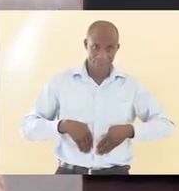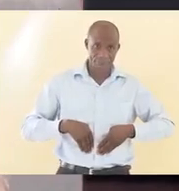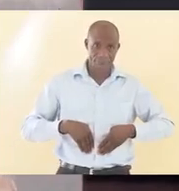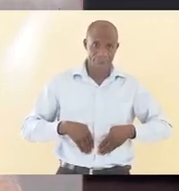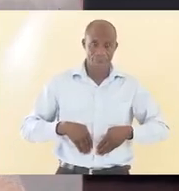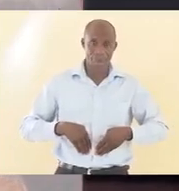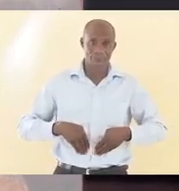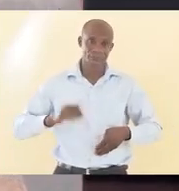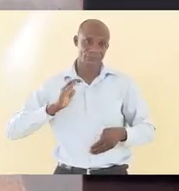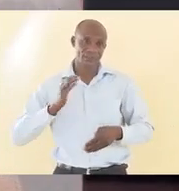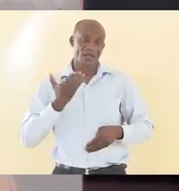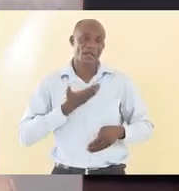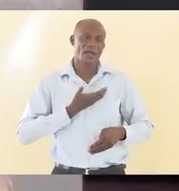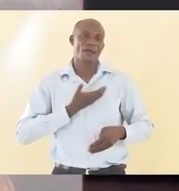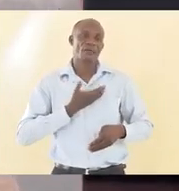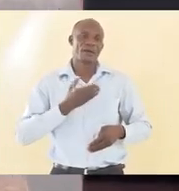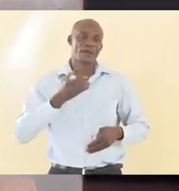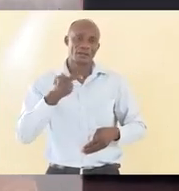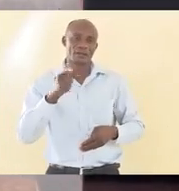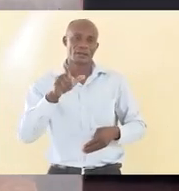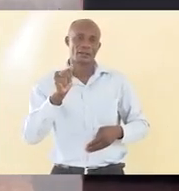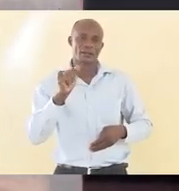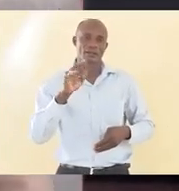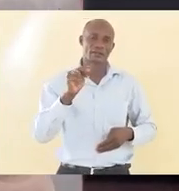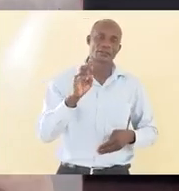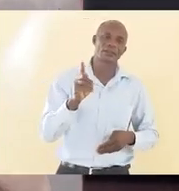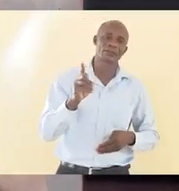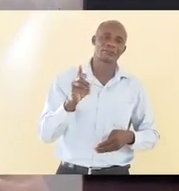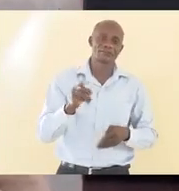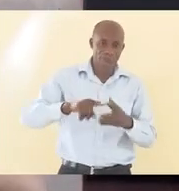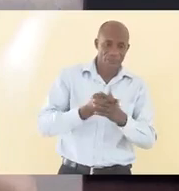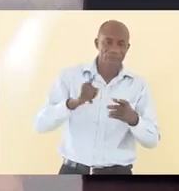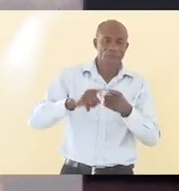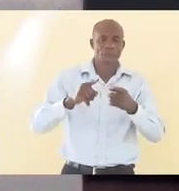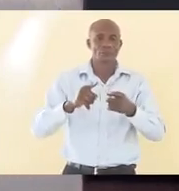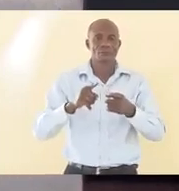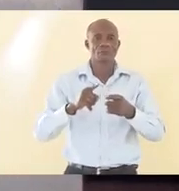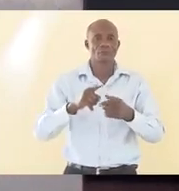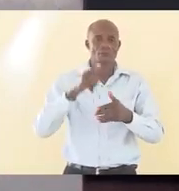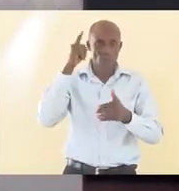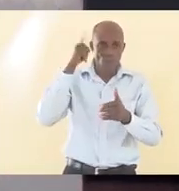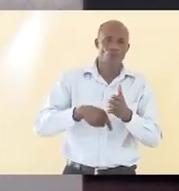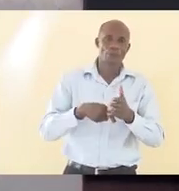our adrenal glands begin to secrete. And then she discusses the